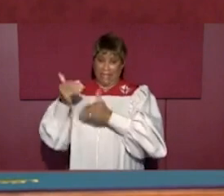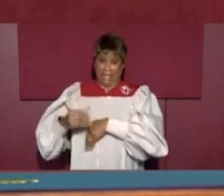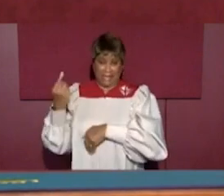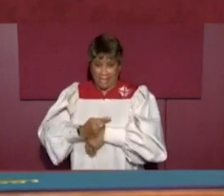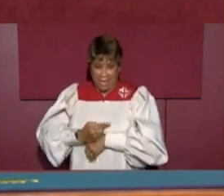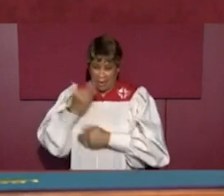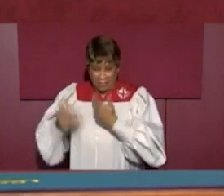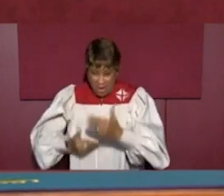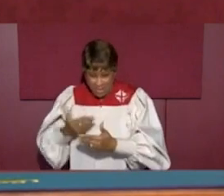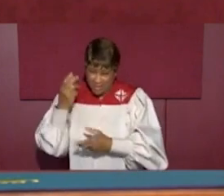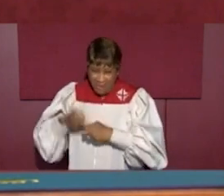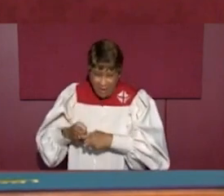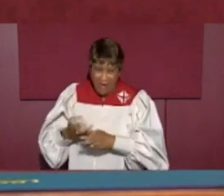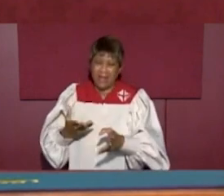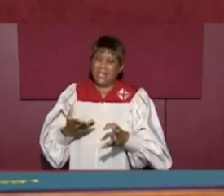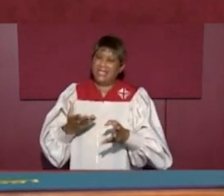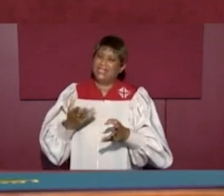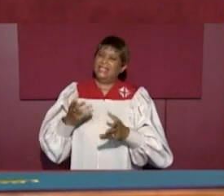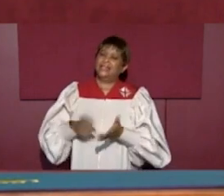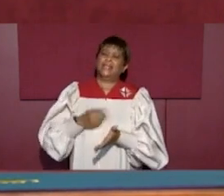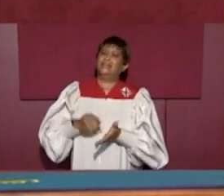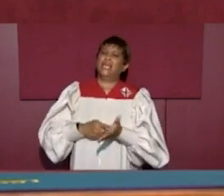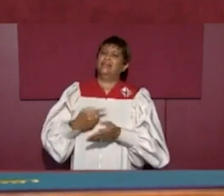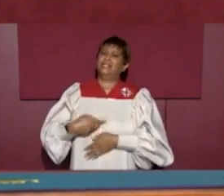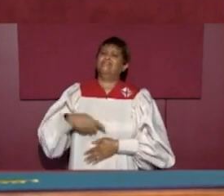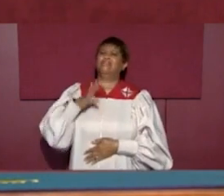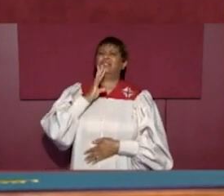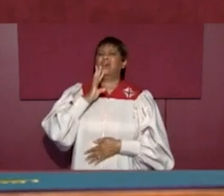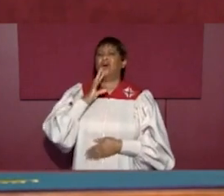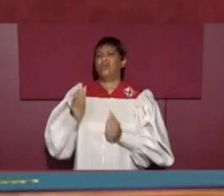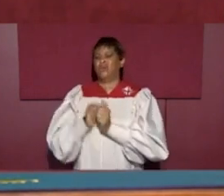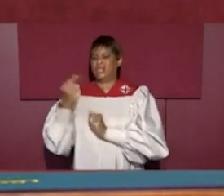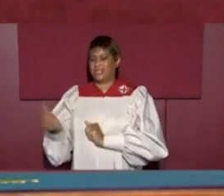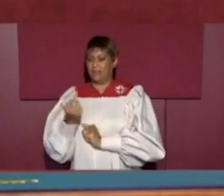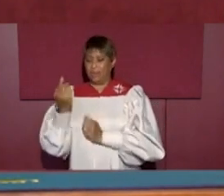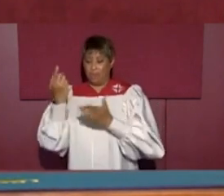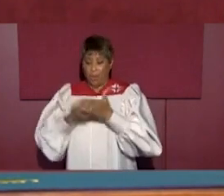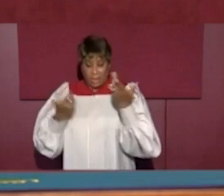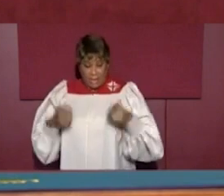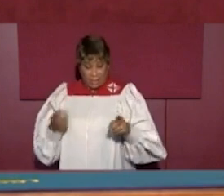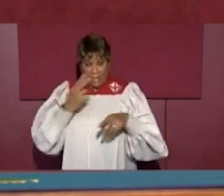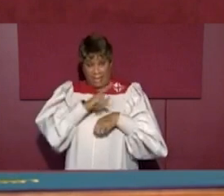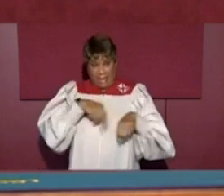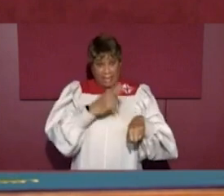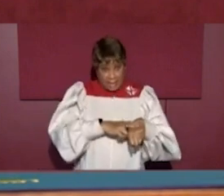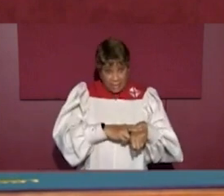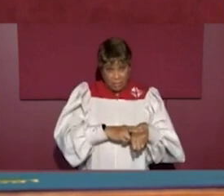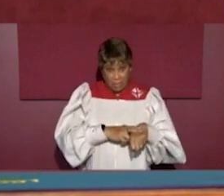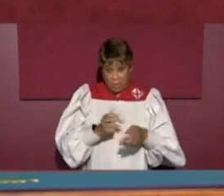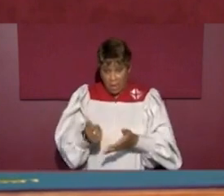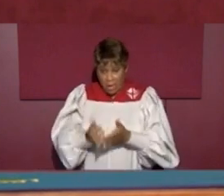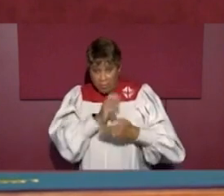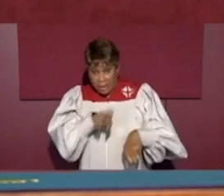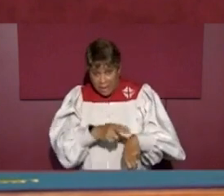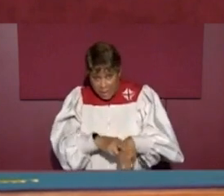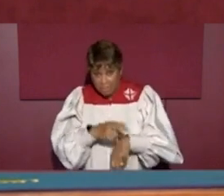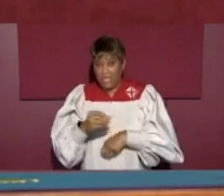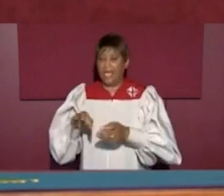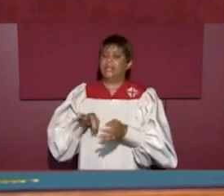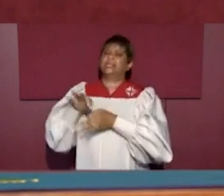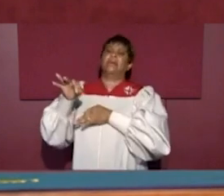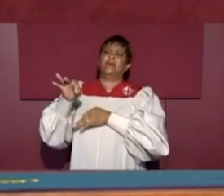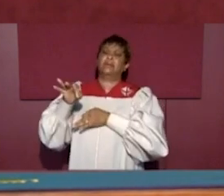sometimes it's just a simple matter of talking to someone about what's going on in the natural that will help me naturally and will help me